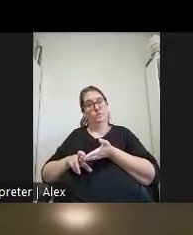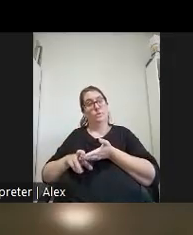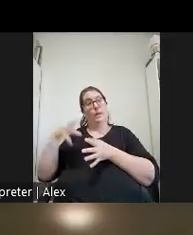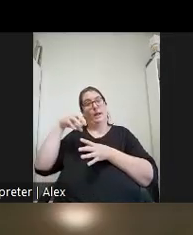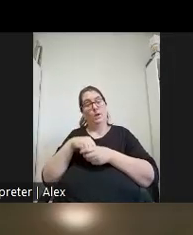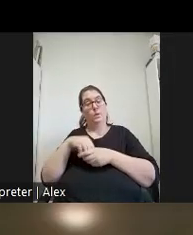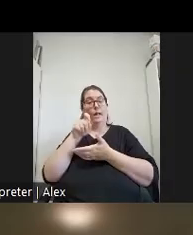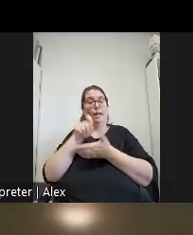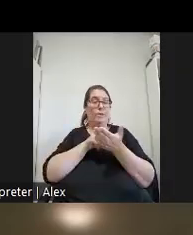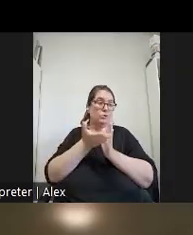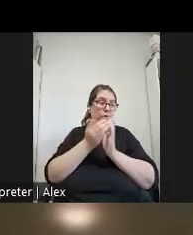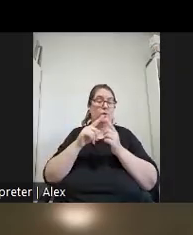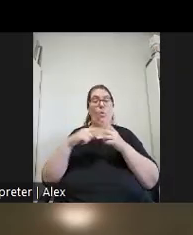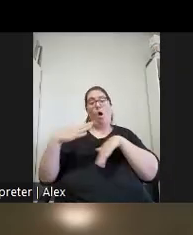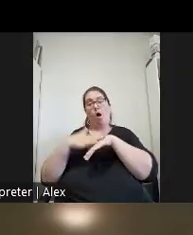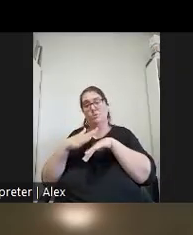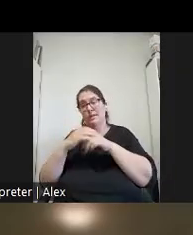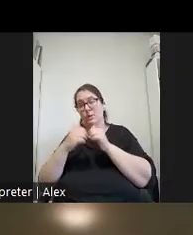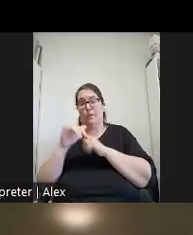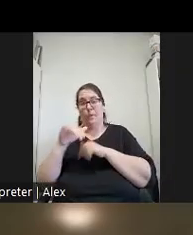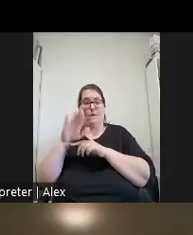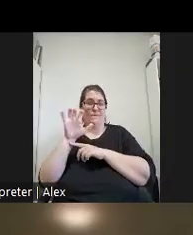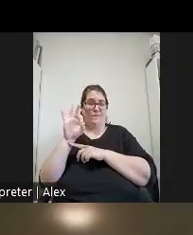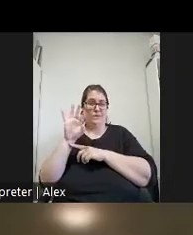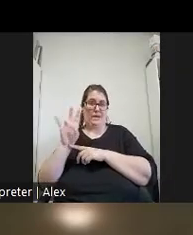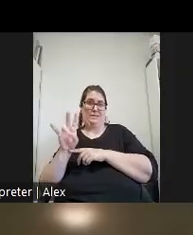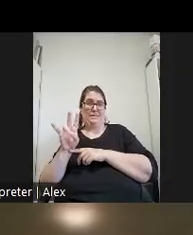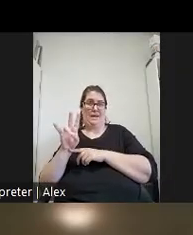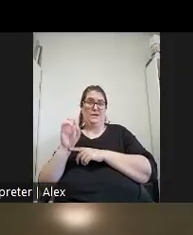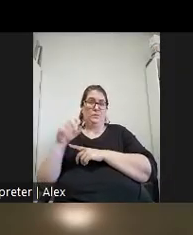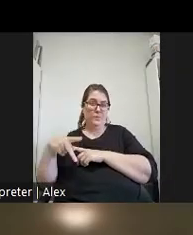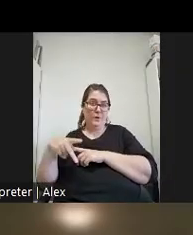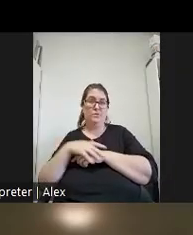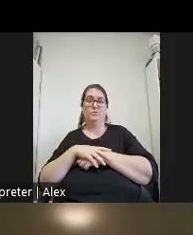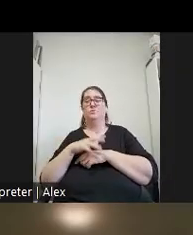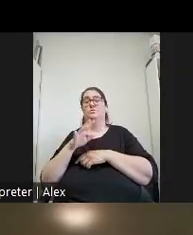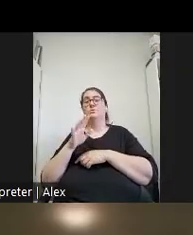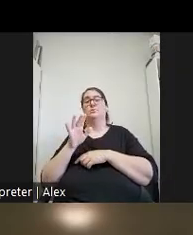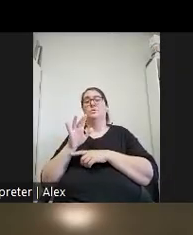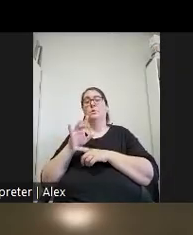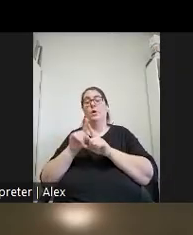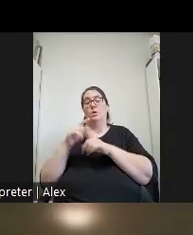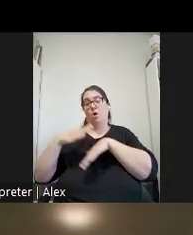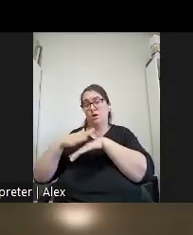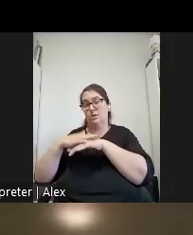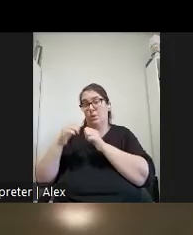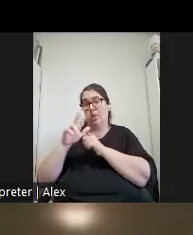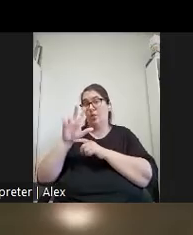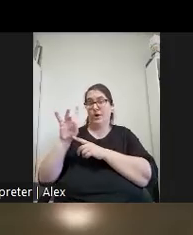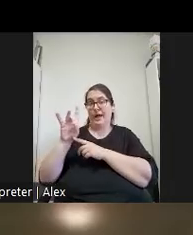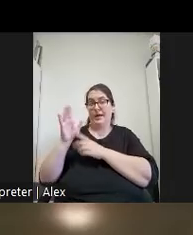literature review, consultation with over 597 service providers. We also did consultation with 38